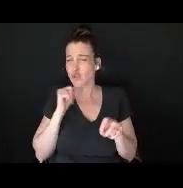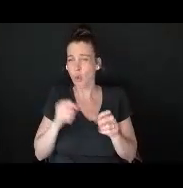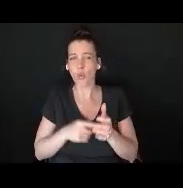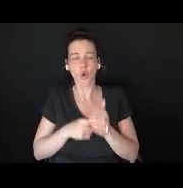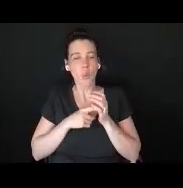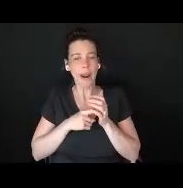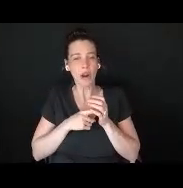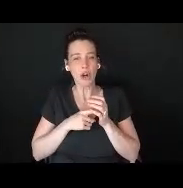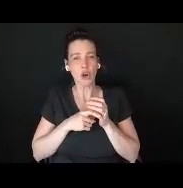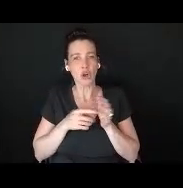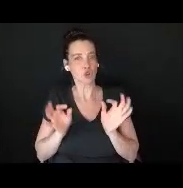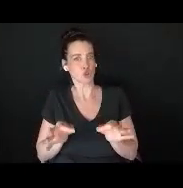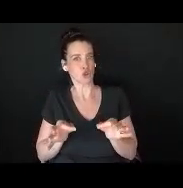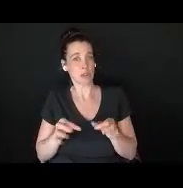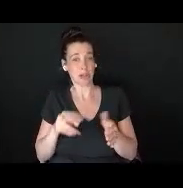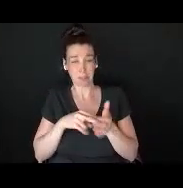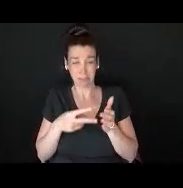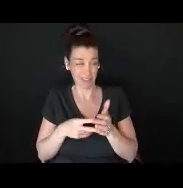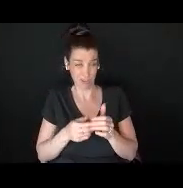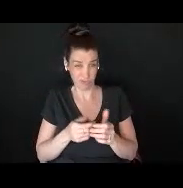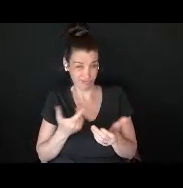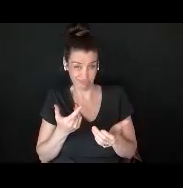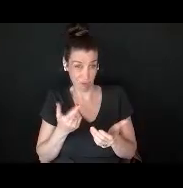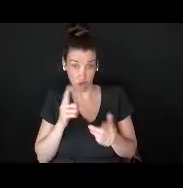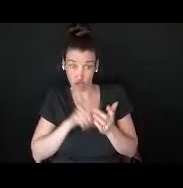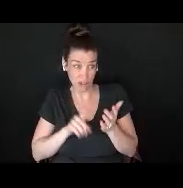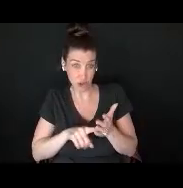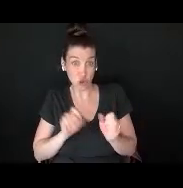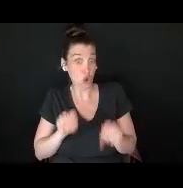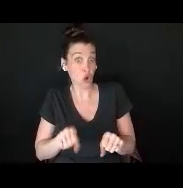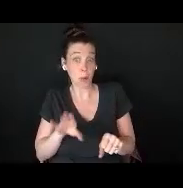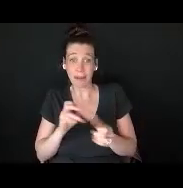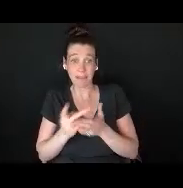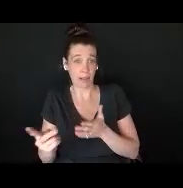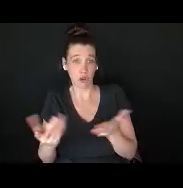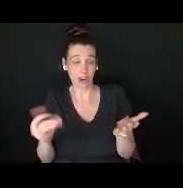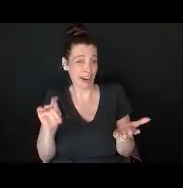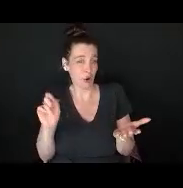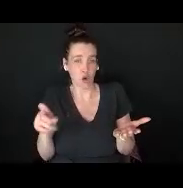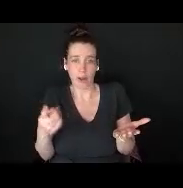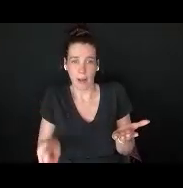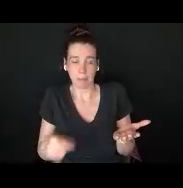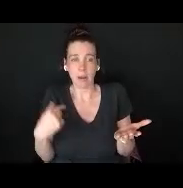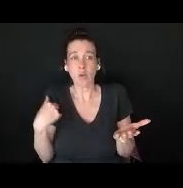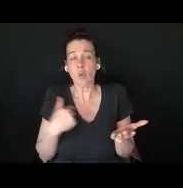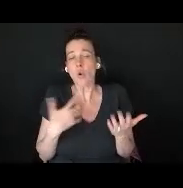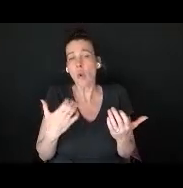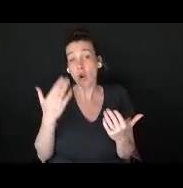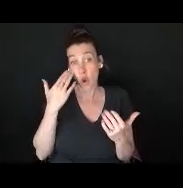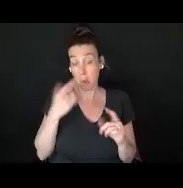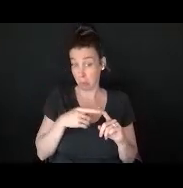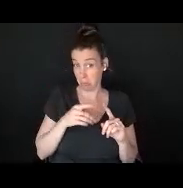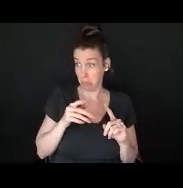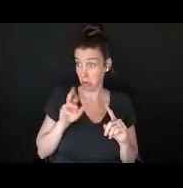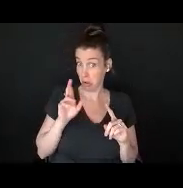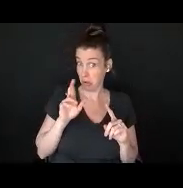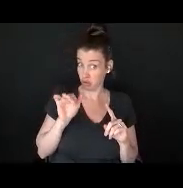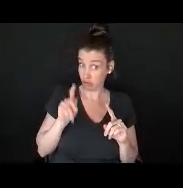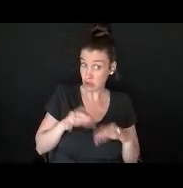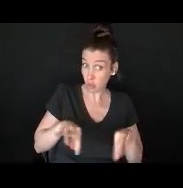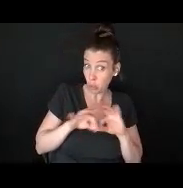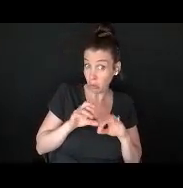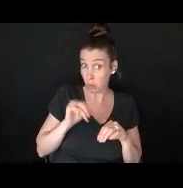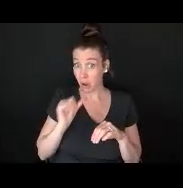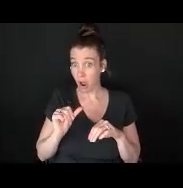So all research comes with the risk of failure, and we want to know whether it's a kind of well-reasoned risk and whether the plans are in place